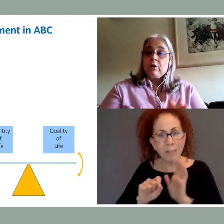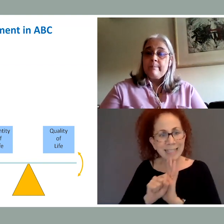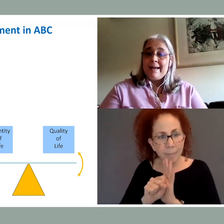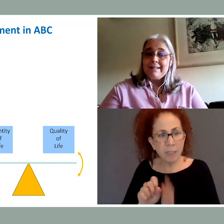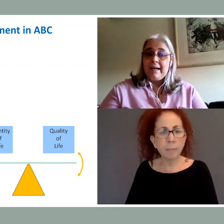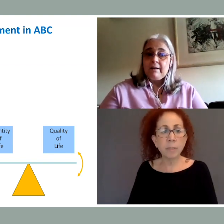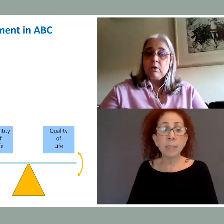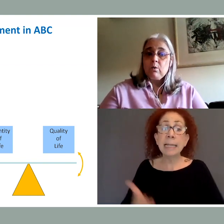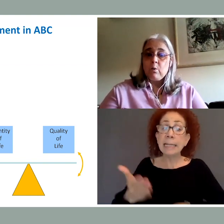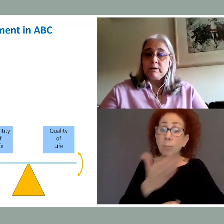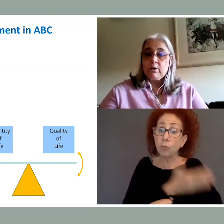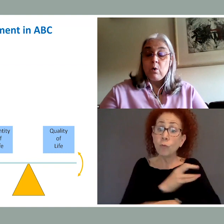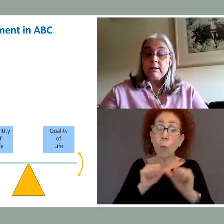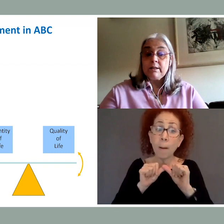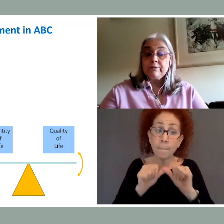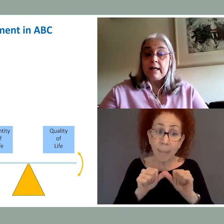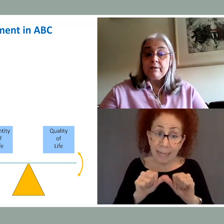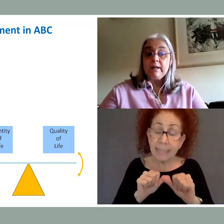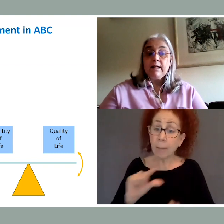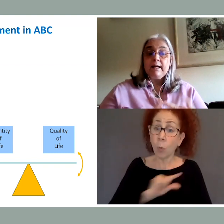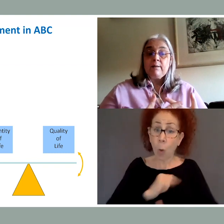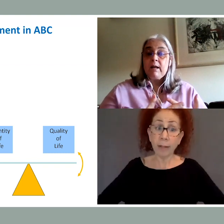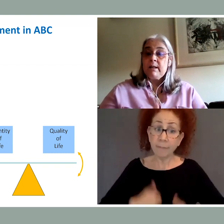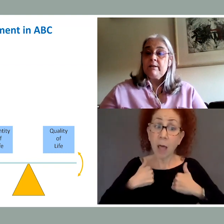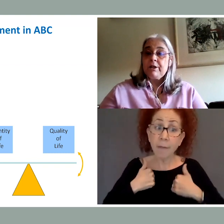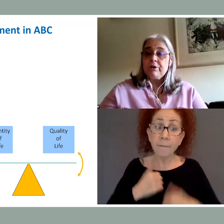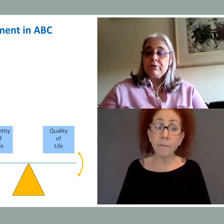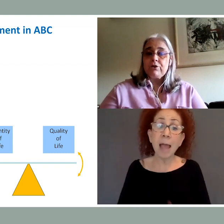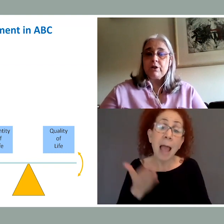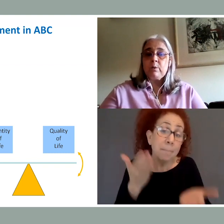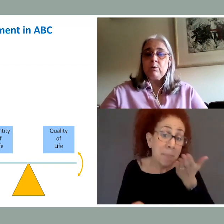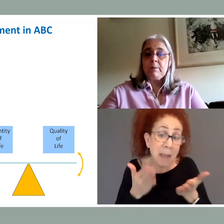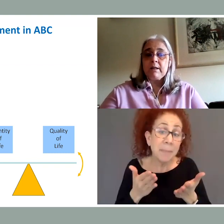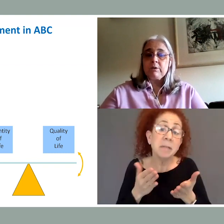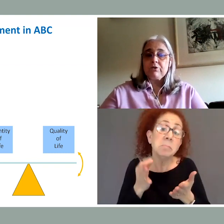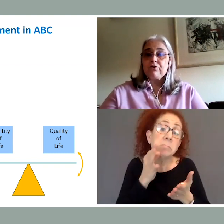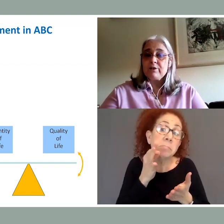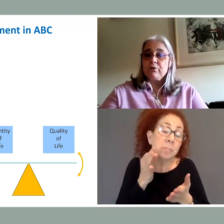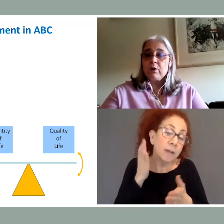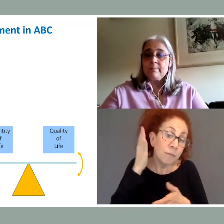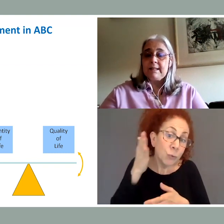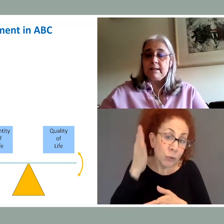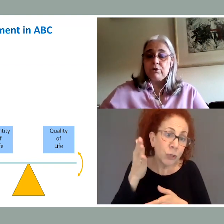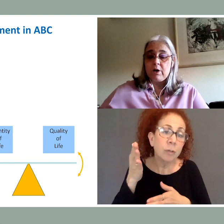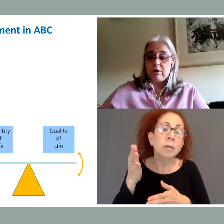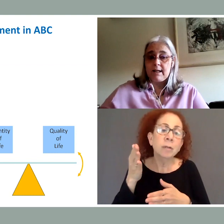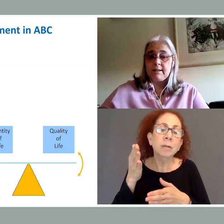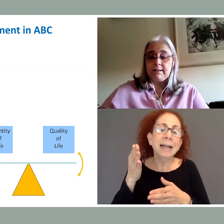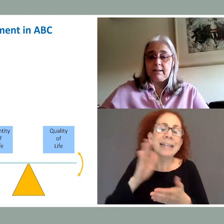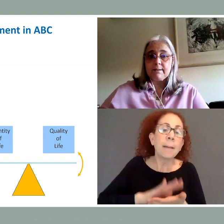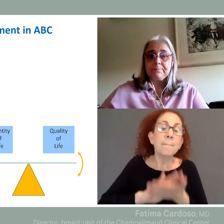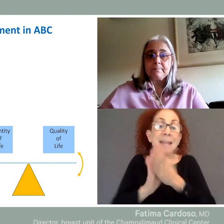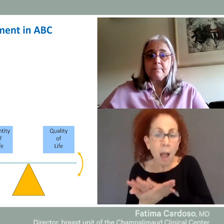improve or maintain quality of life, and maybe in the near future we will be able to transform this into a